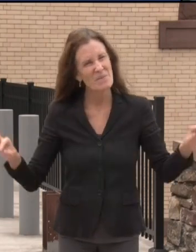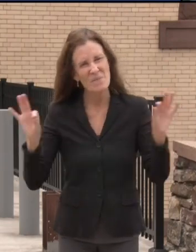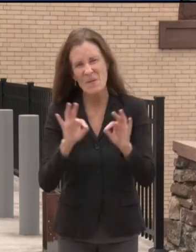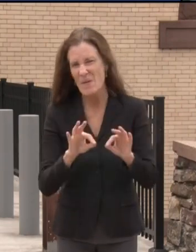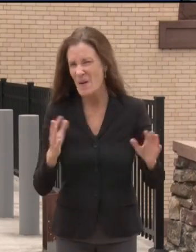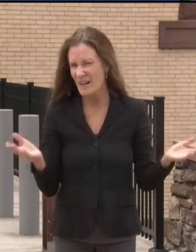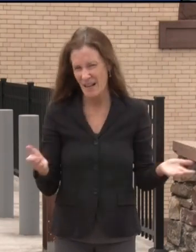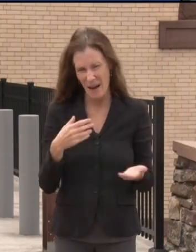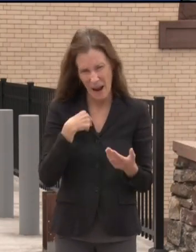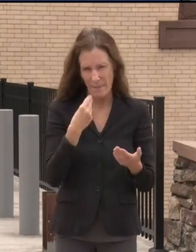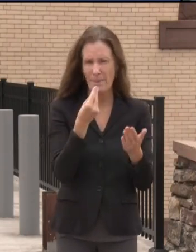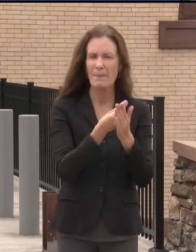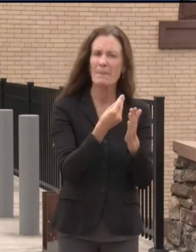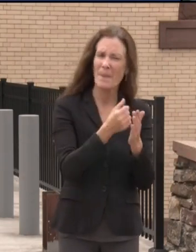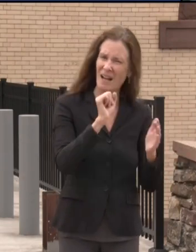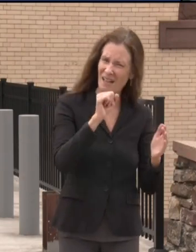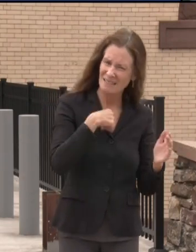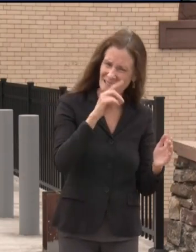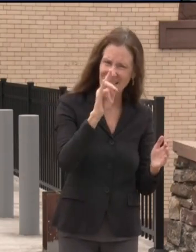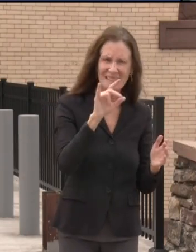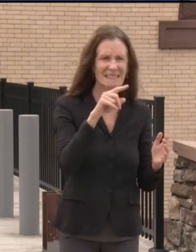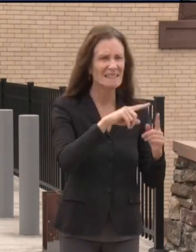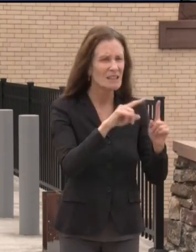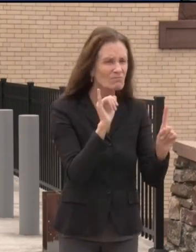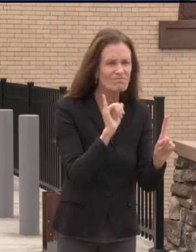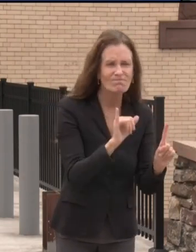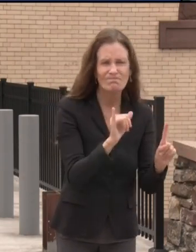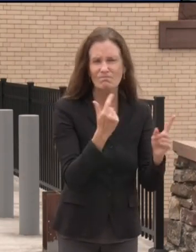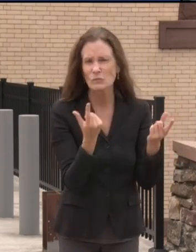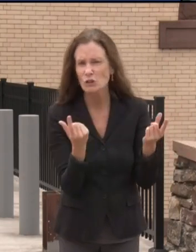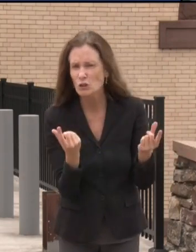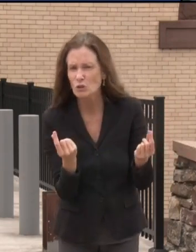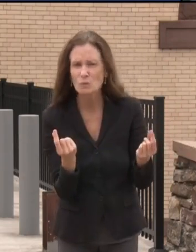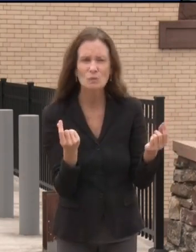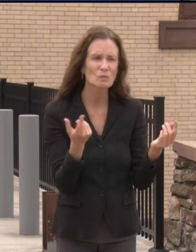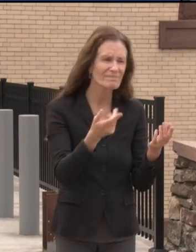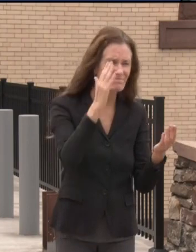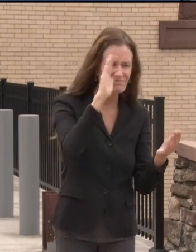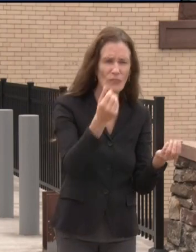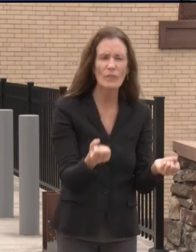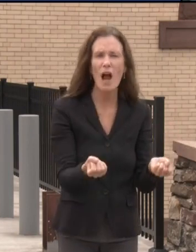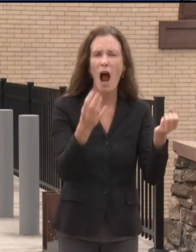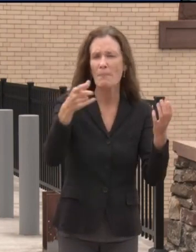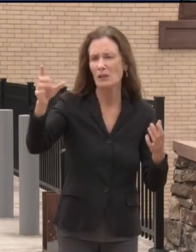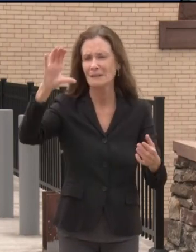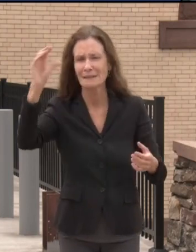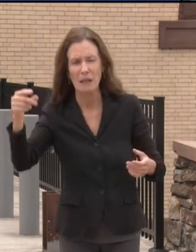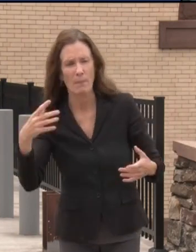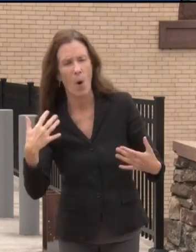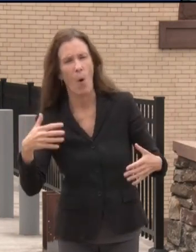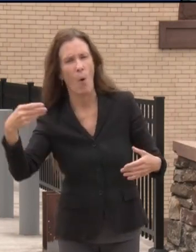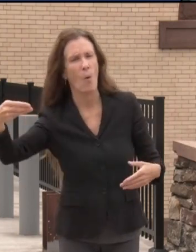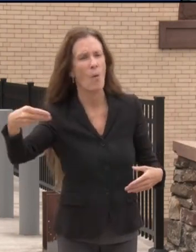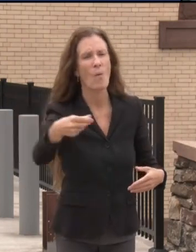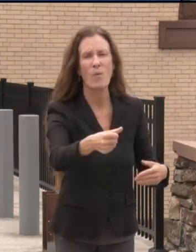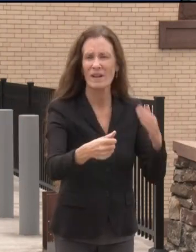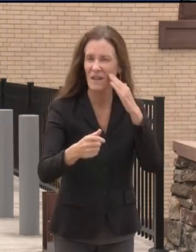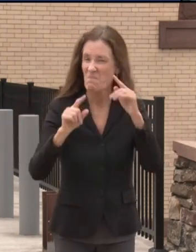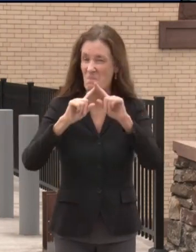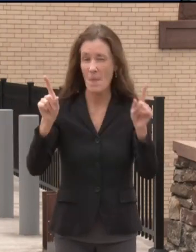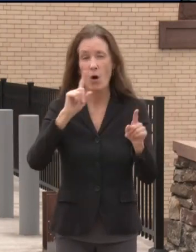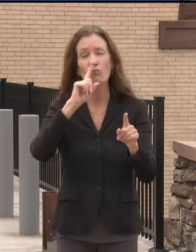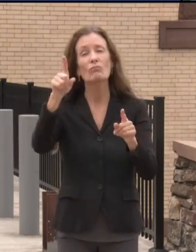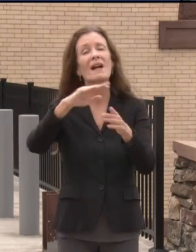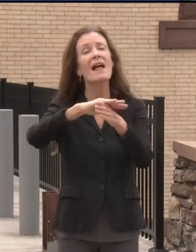the money for that slot that goes unfilled for 6, 8, 12 weeks. So We think, and this the budget